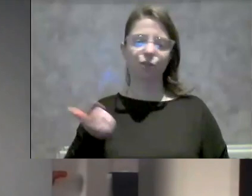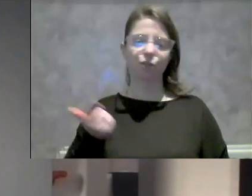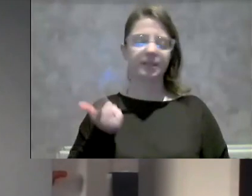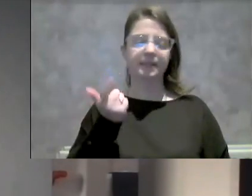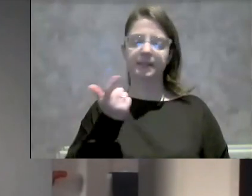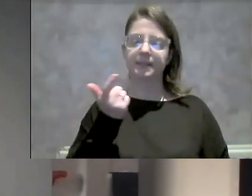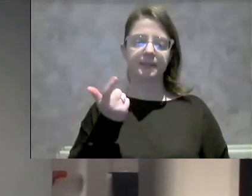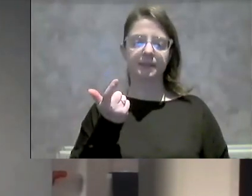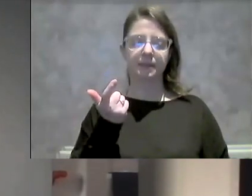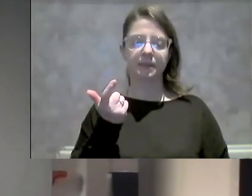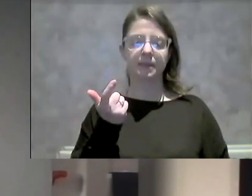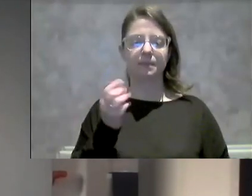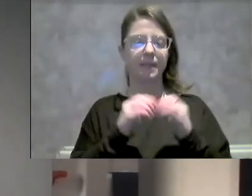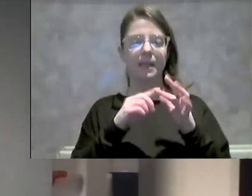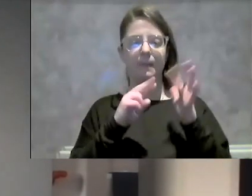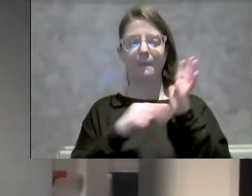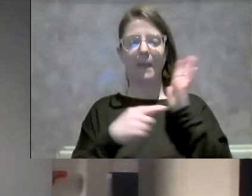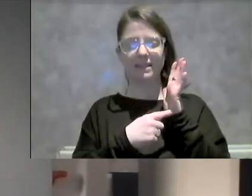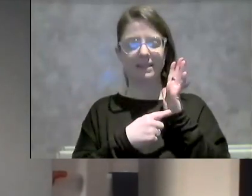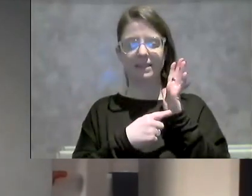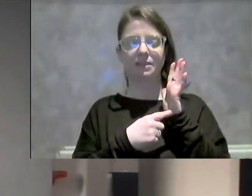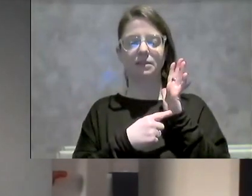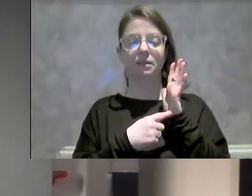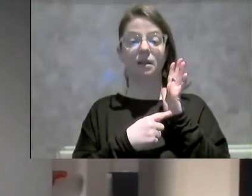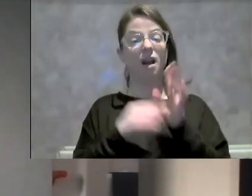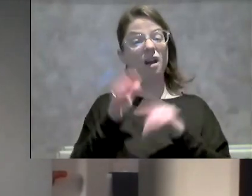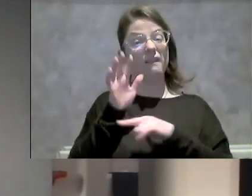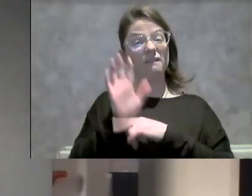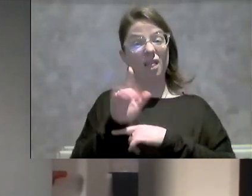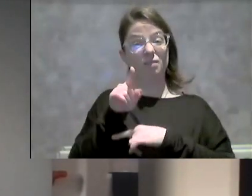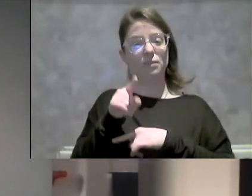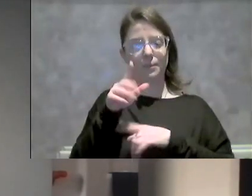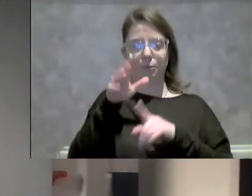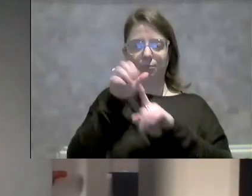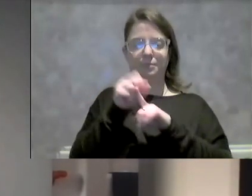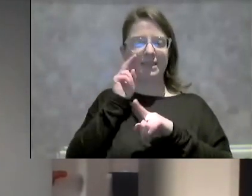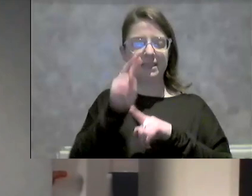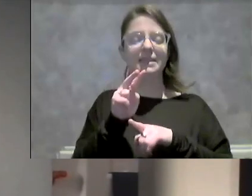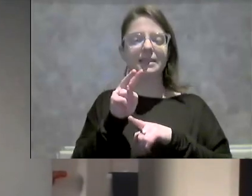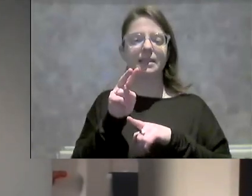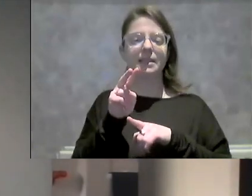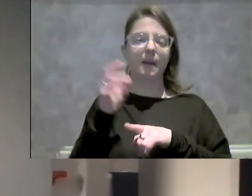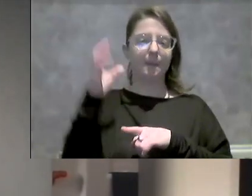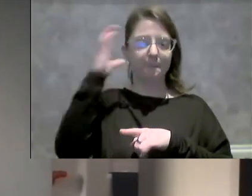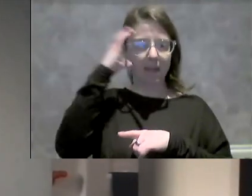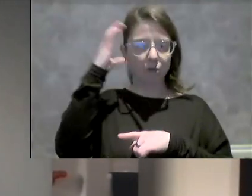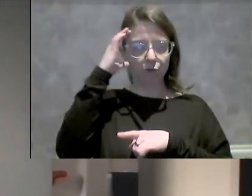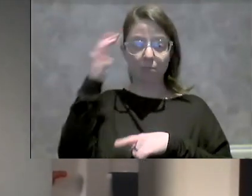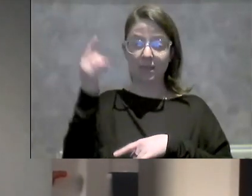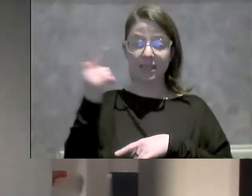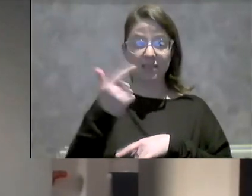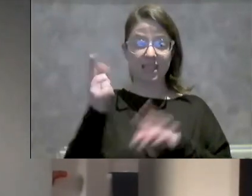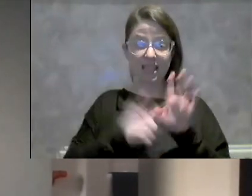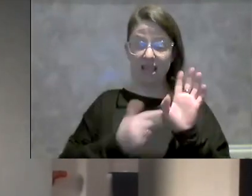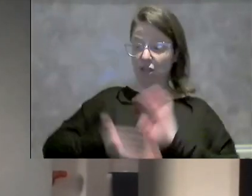being bent and that. Actually, I'm filming this in my childhood bedroom in the exact spot that I came out to my sister 17 years ago.